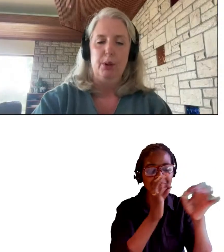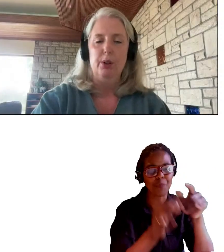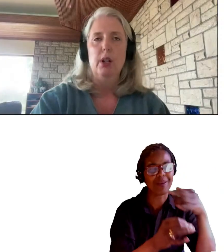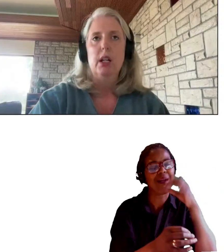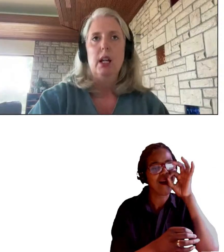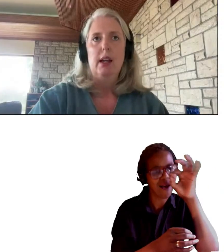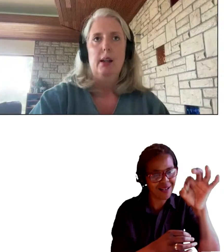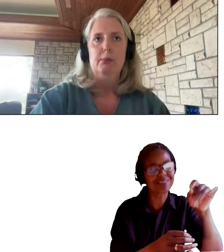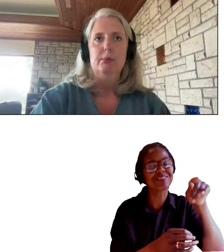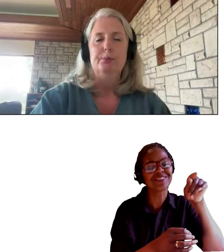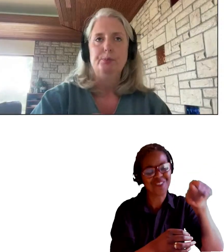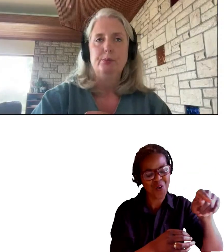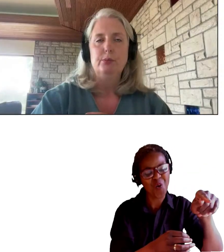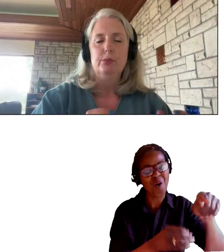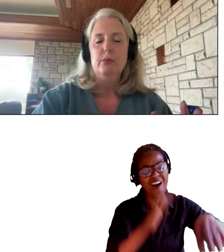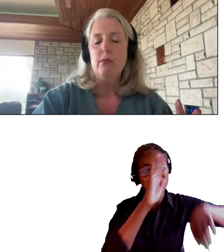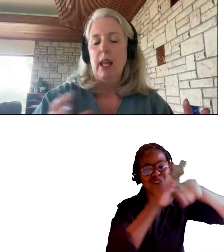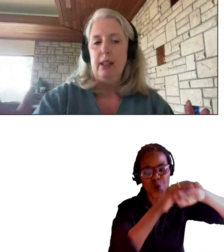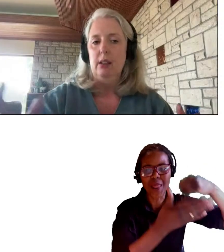the labor